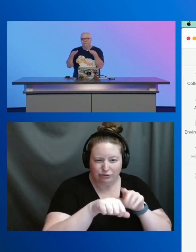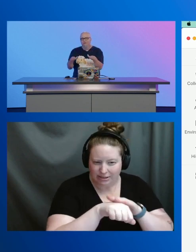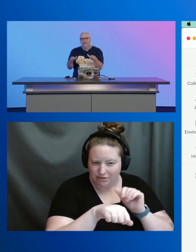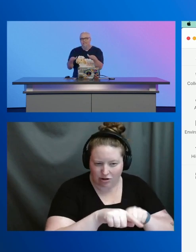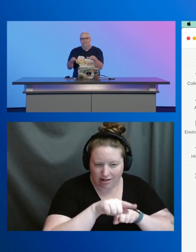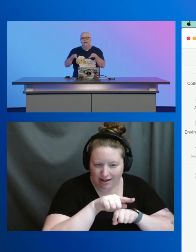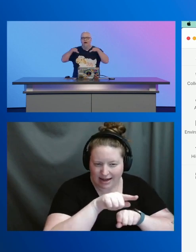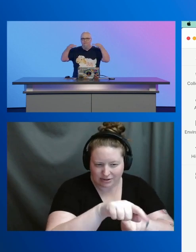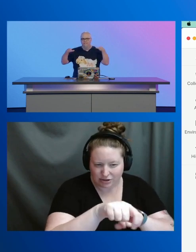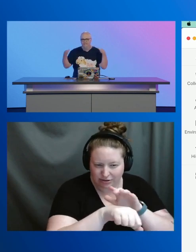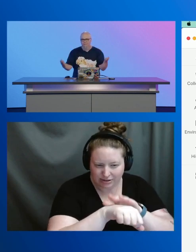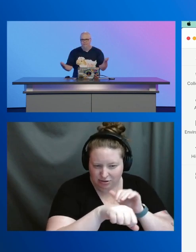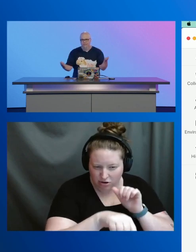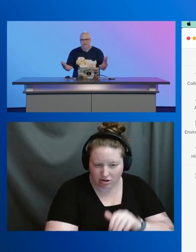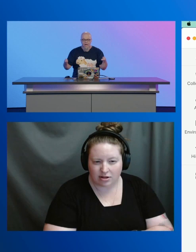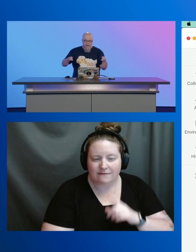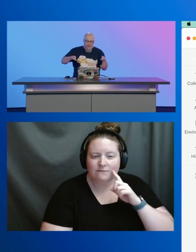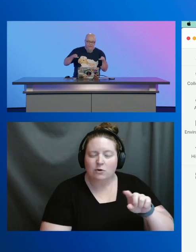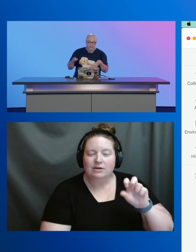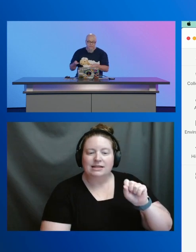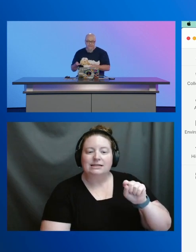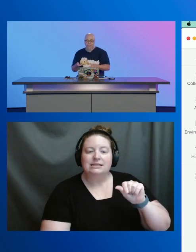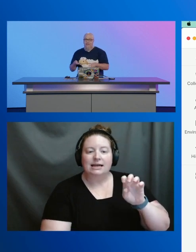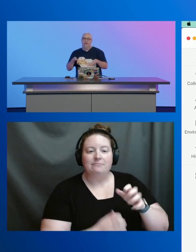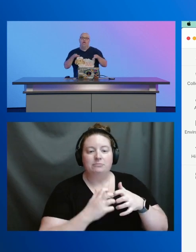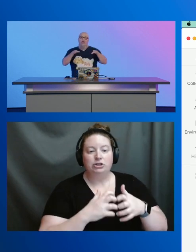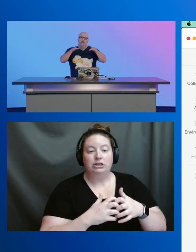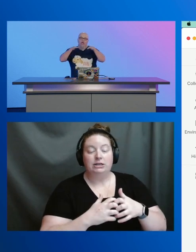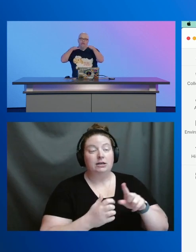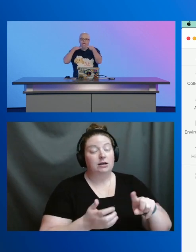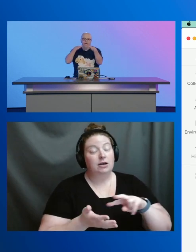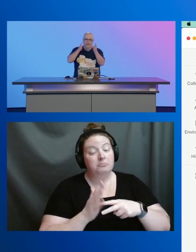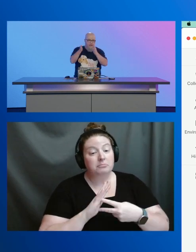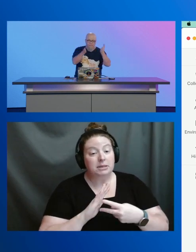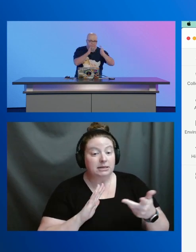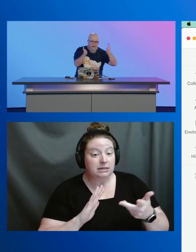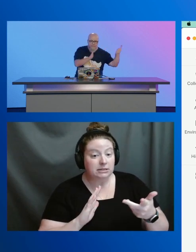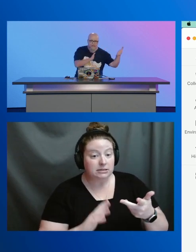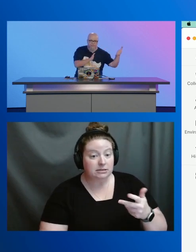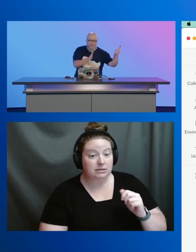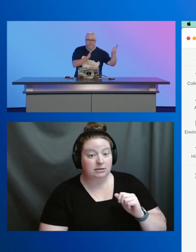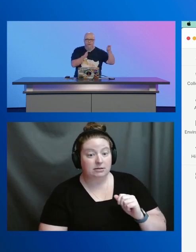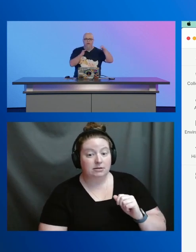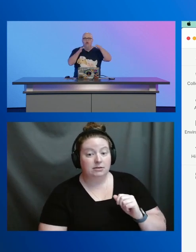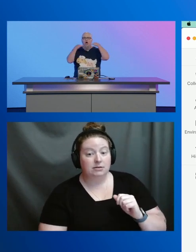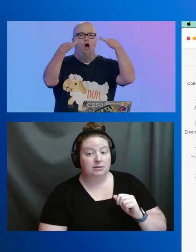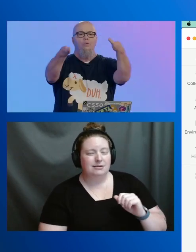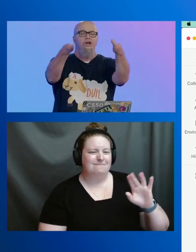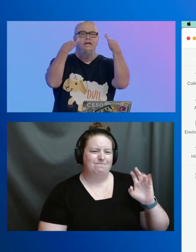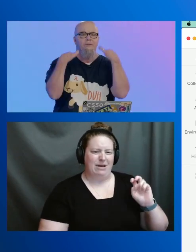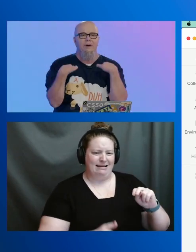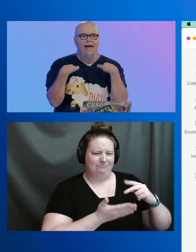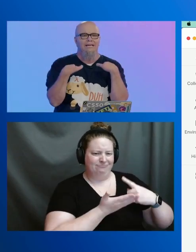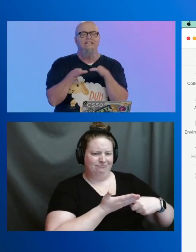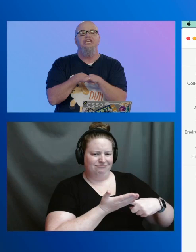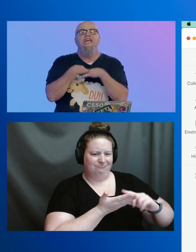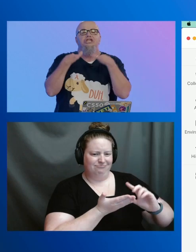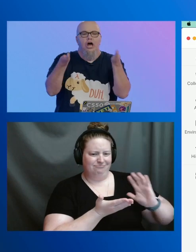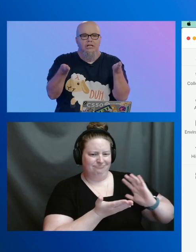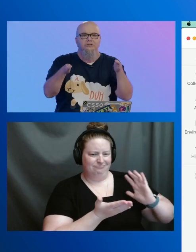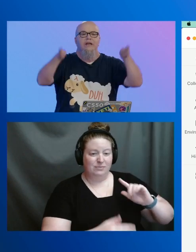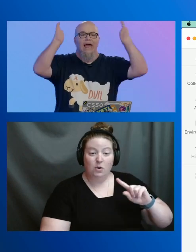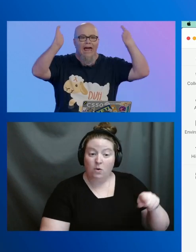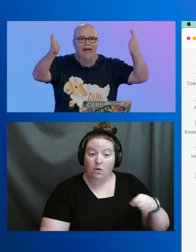async invocation of the state machine. And this means that and Ben talked about this earlier, all we're going to get back is